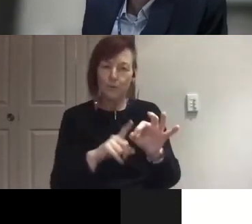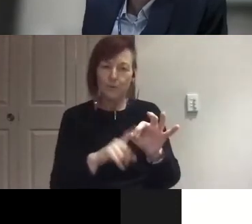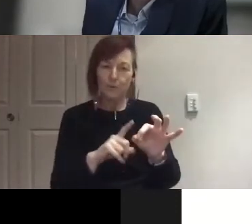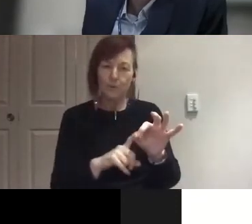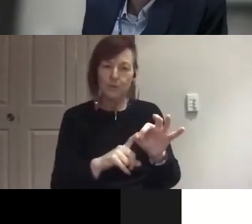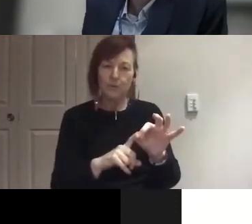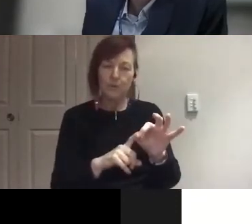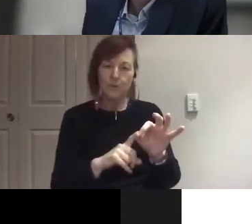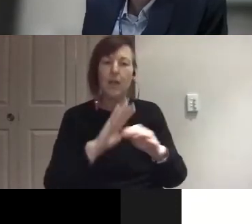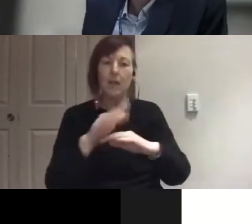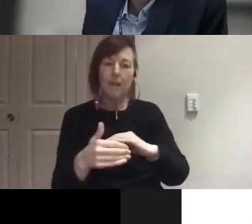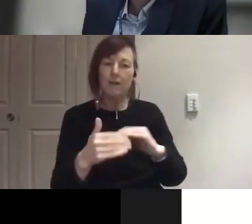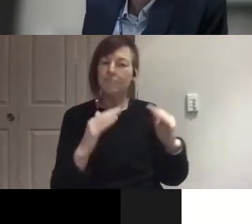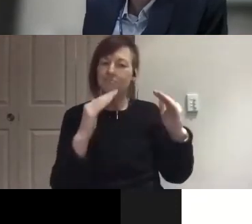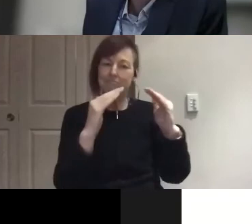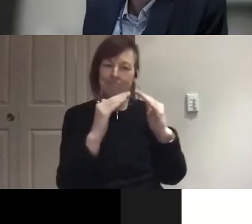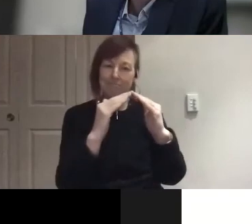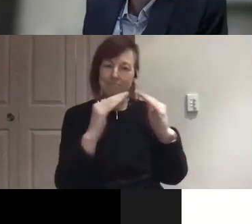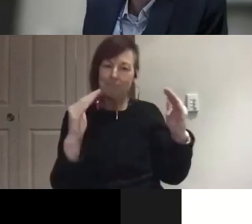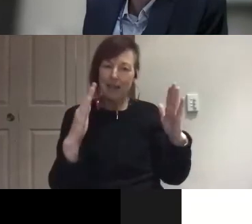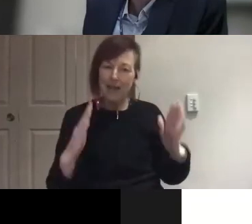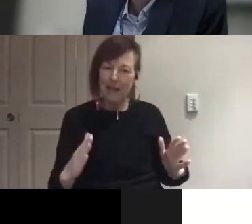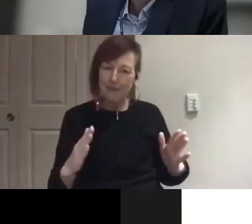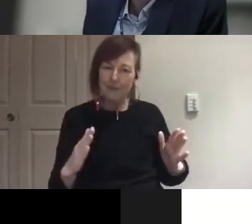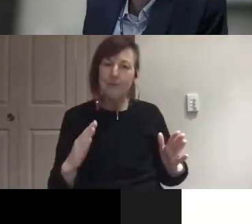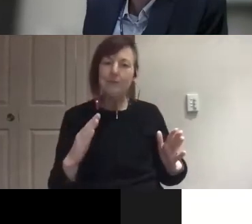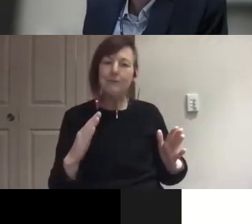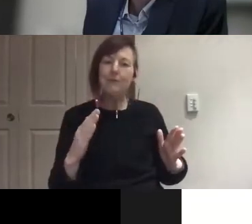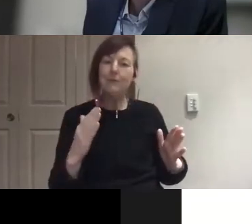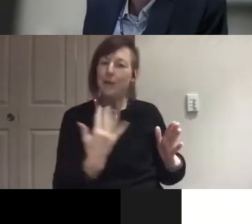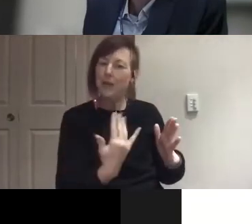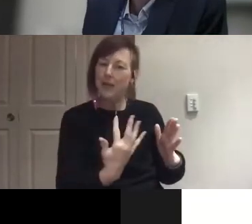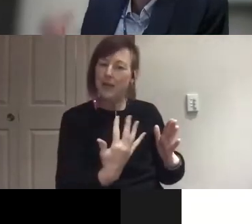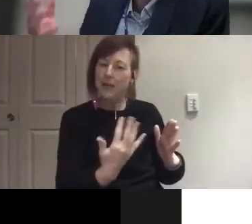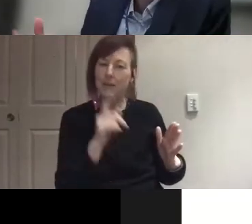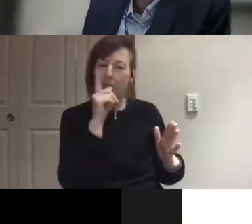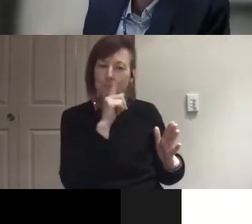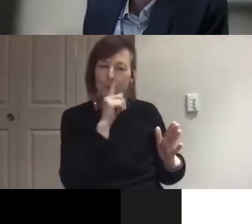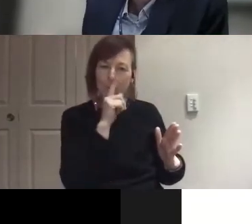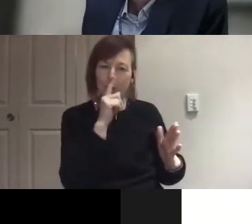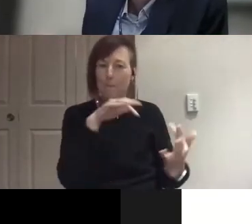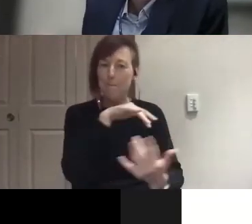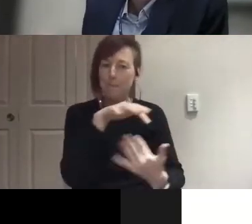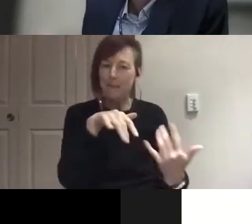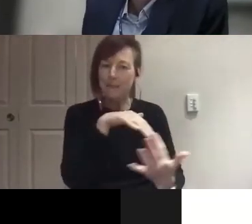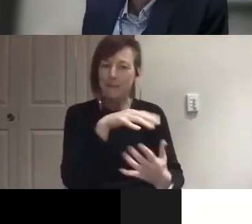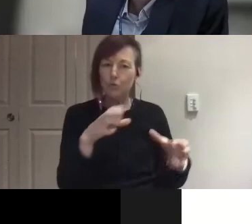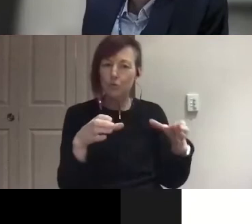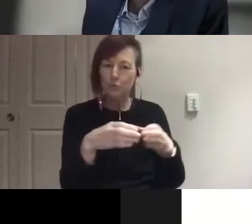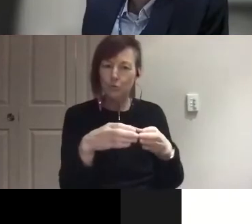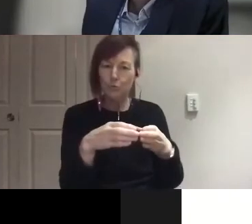to households where there's a number of people living, say, in a family or different mixed group, where they've